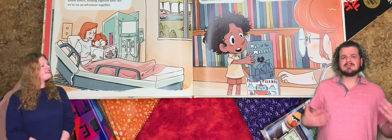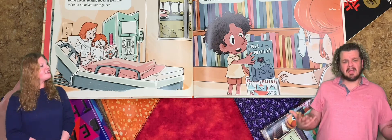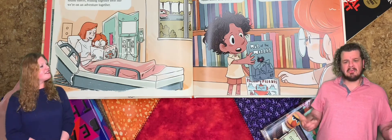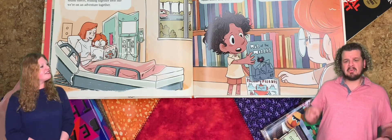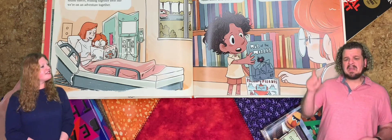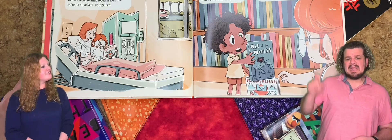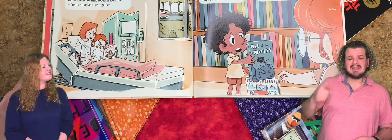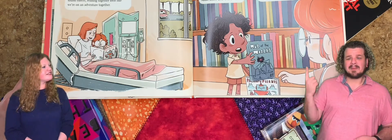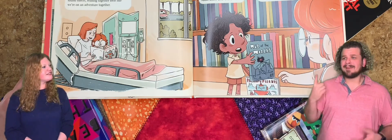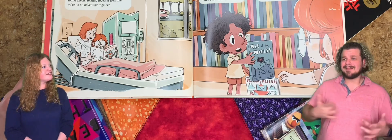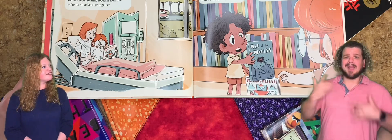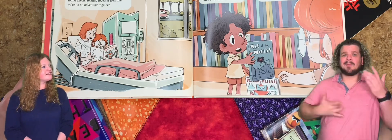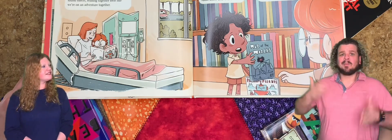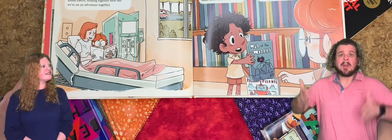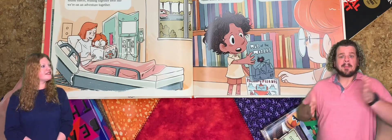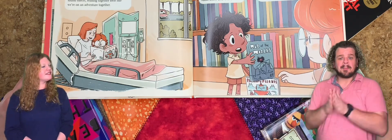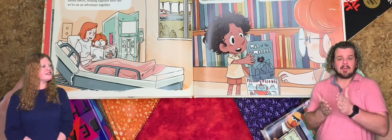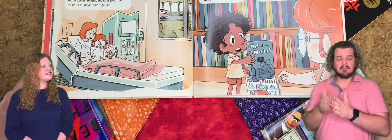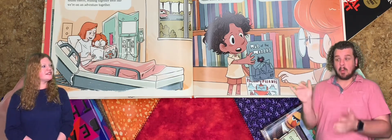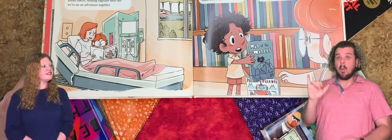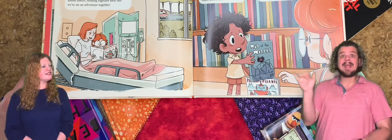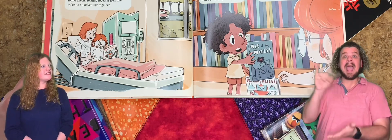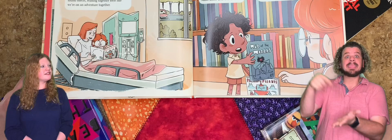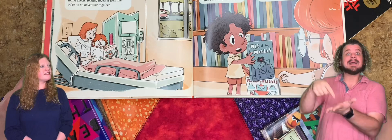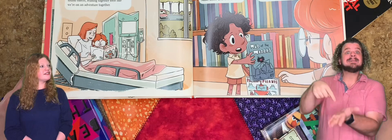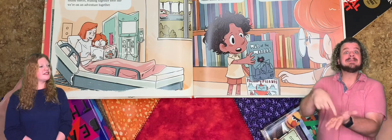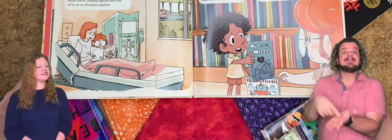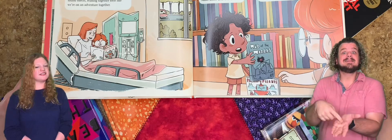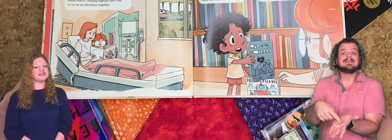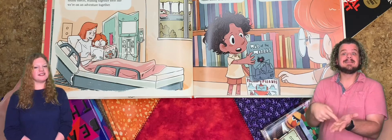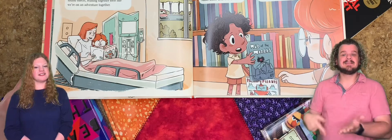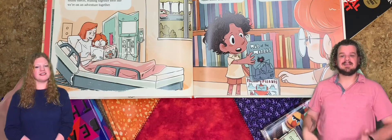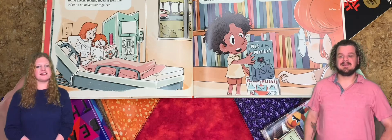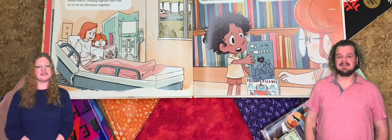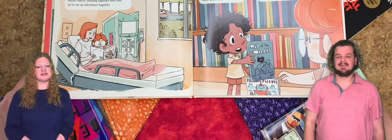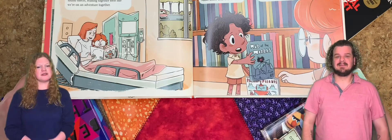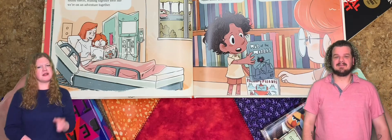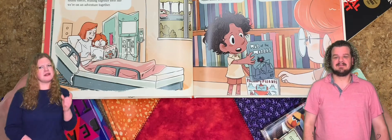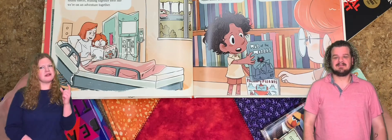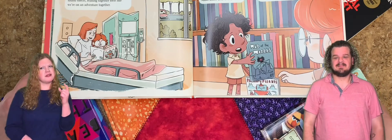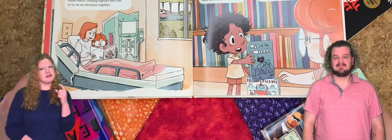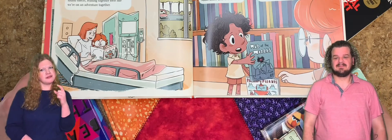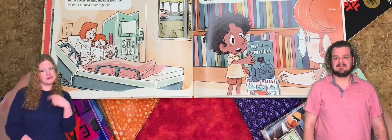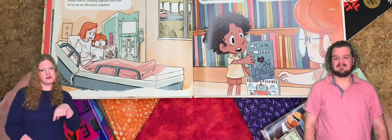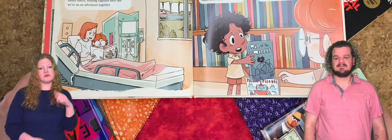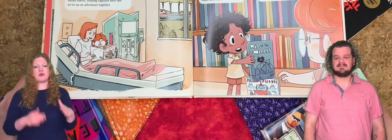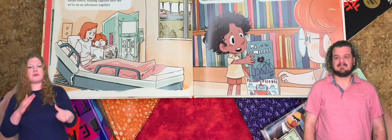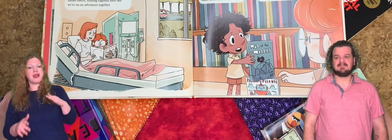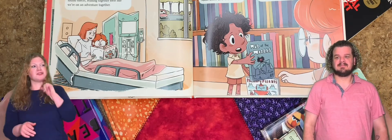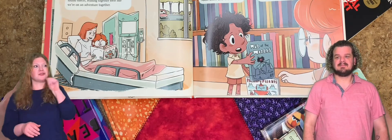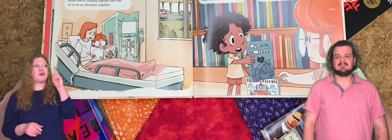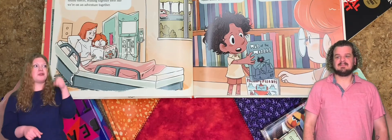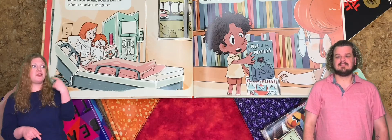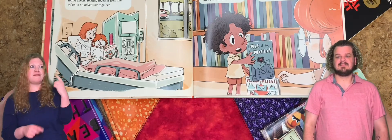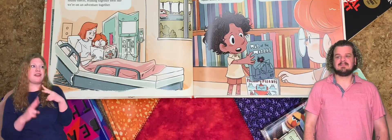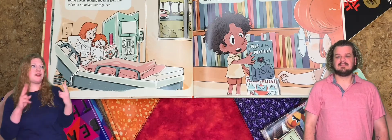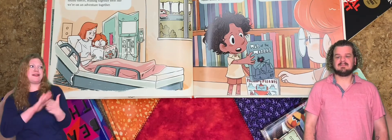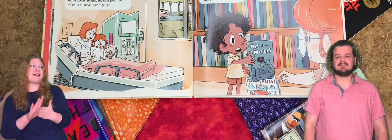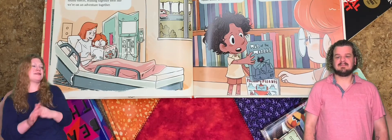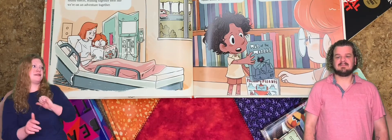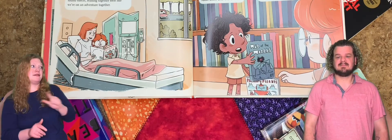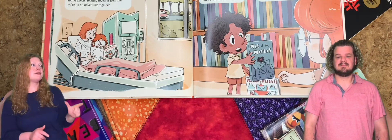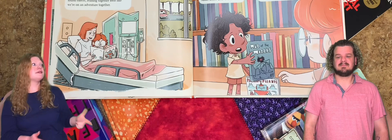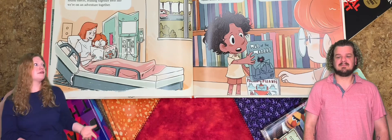So you need a more exciting robot book, like this one. Those robots don't look